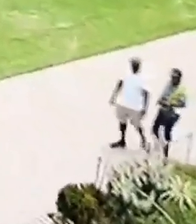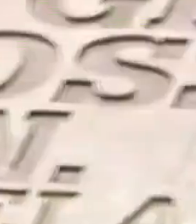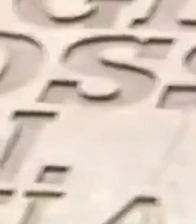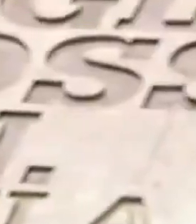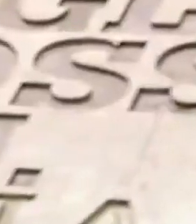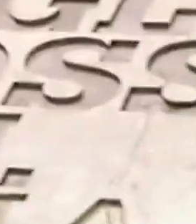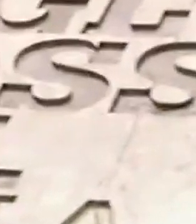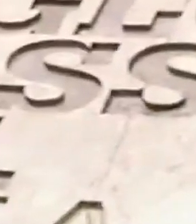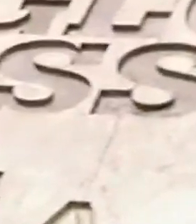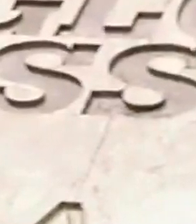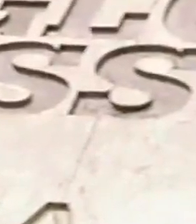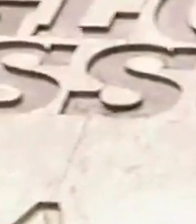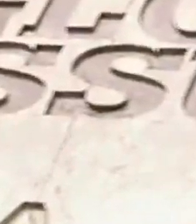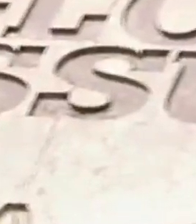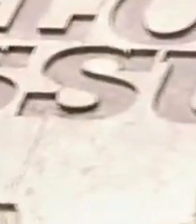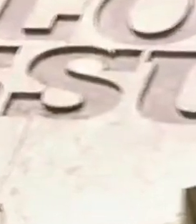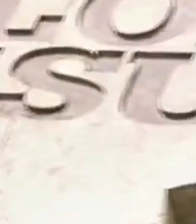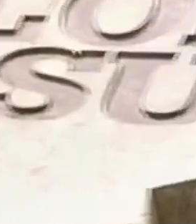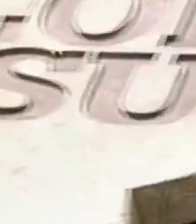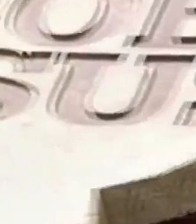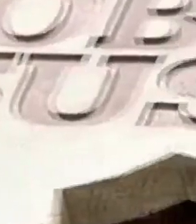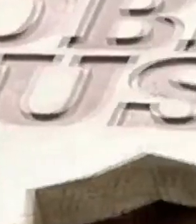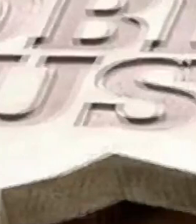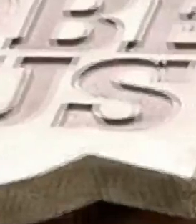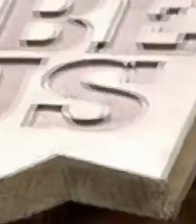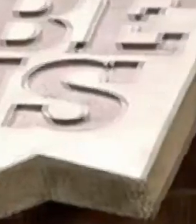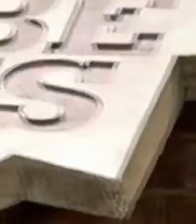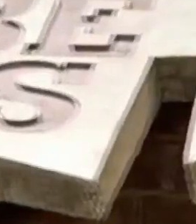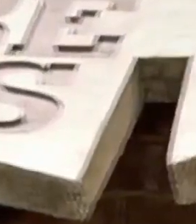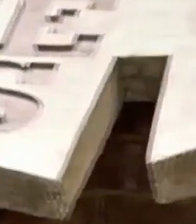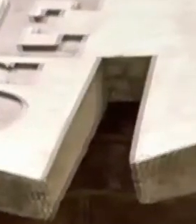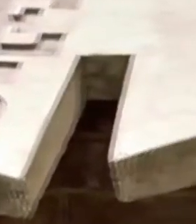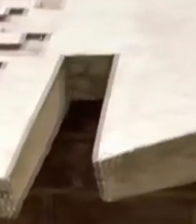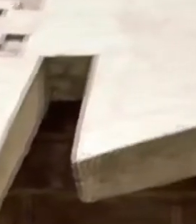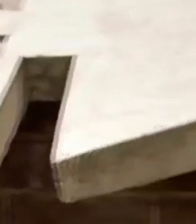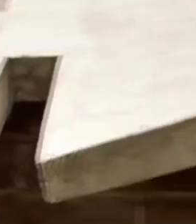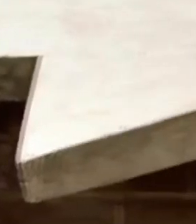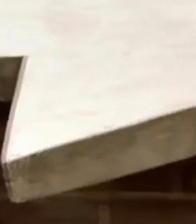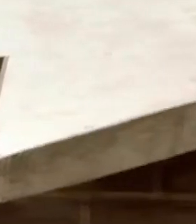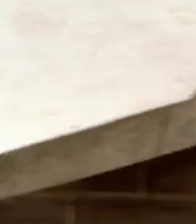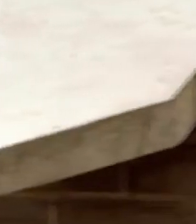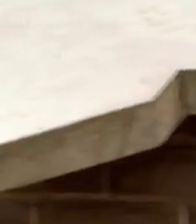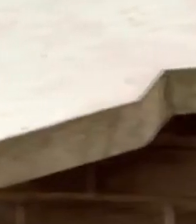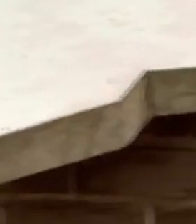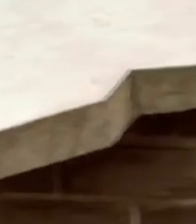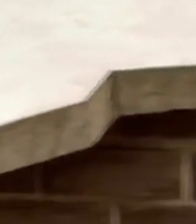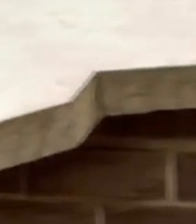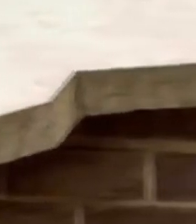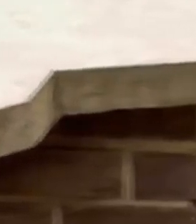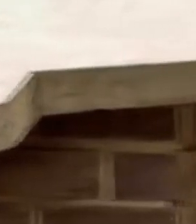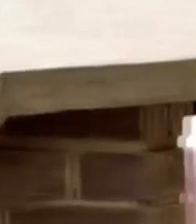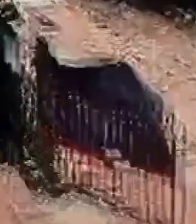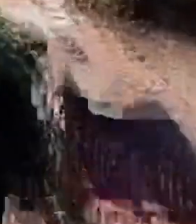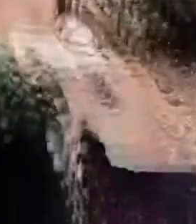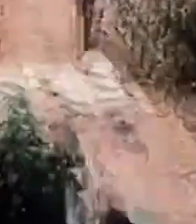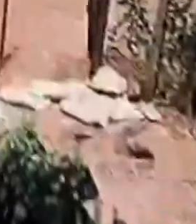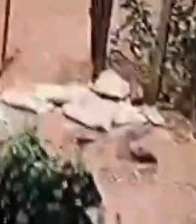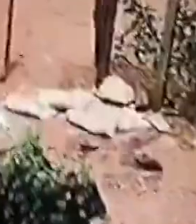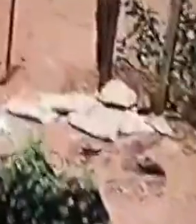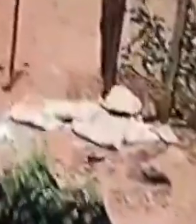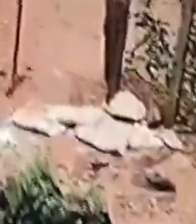ze-SABC okuyizindaba onezethemba seziyatholakala ku-digital terrestrial television eyaziwa nge-DTT kanye naku-SABC